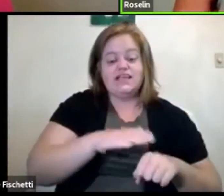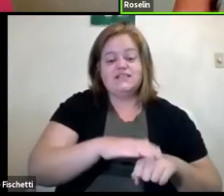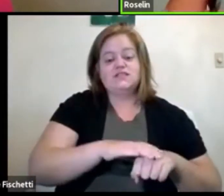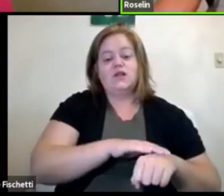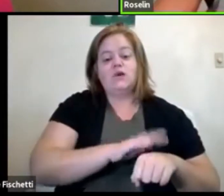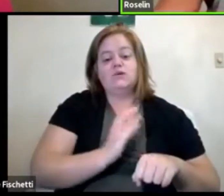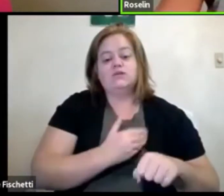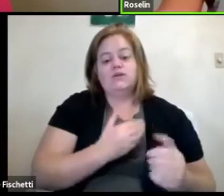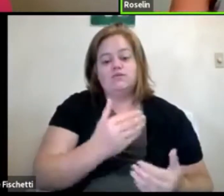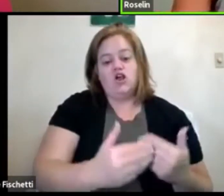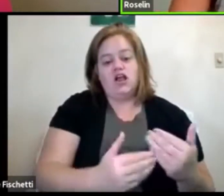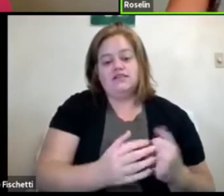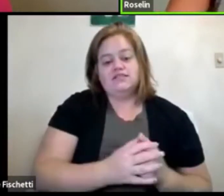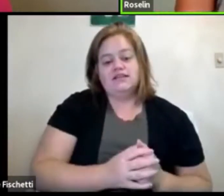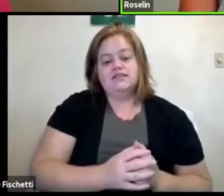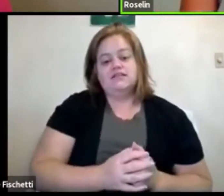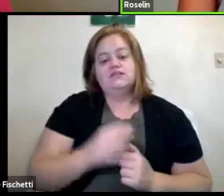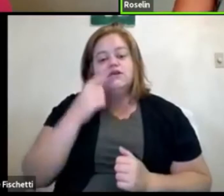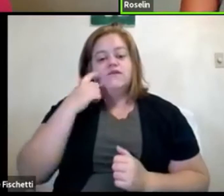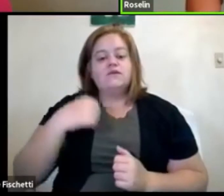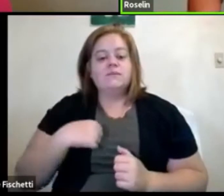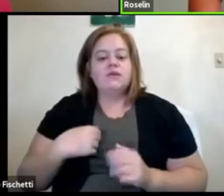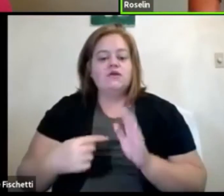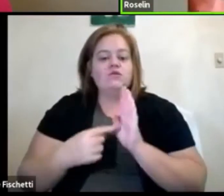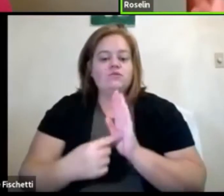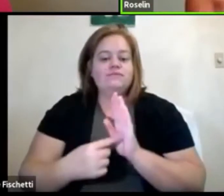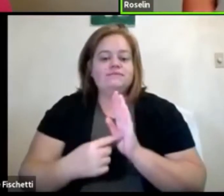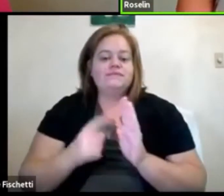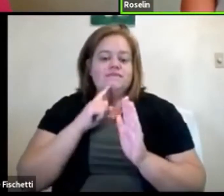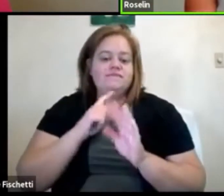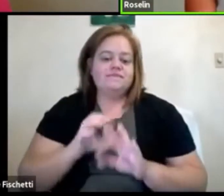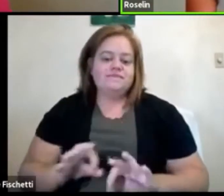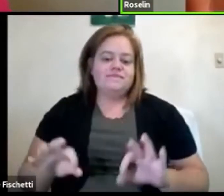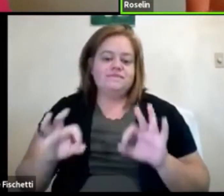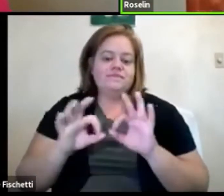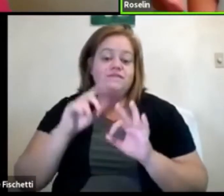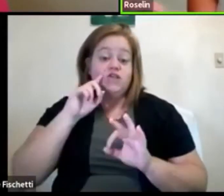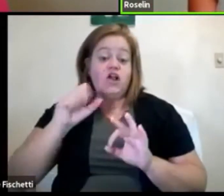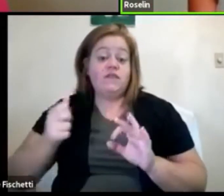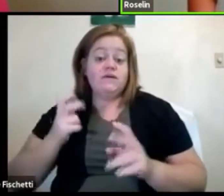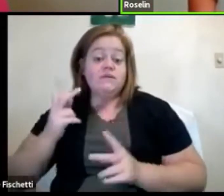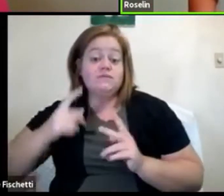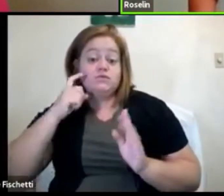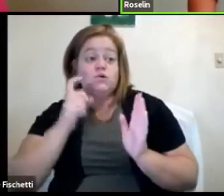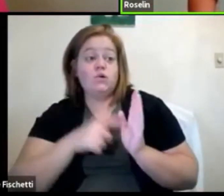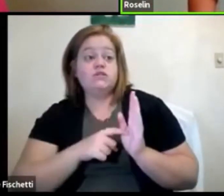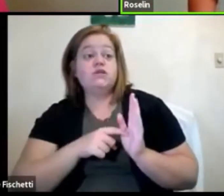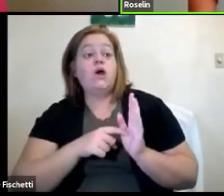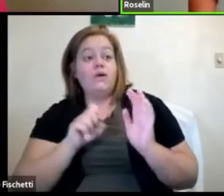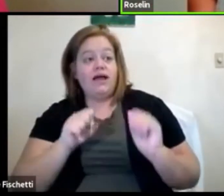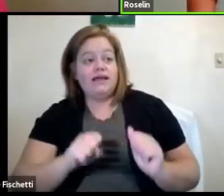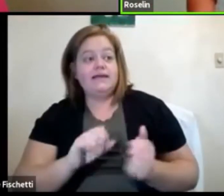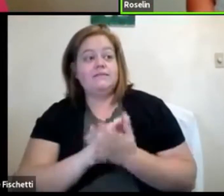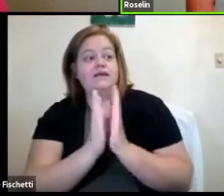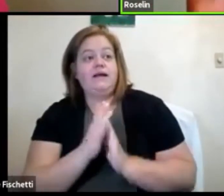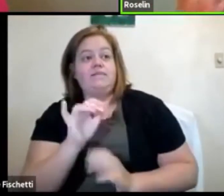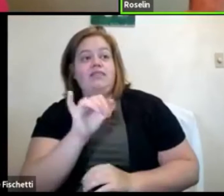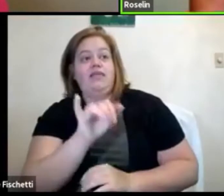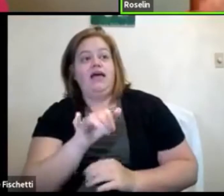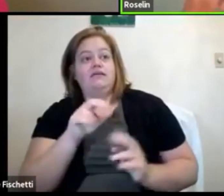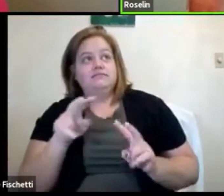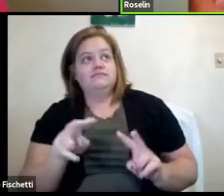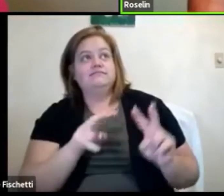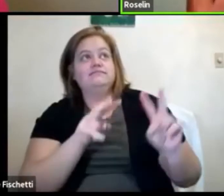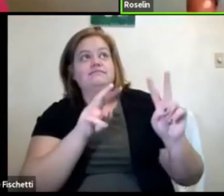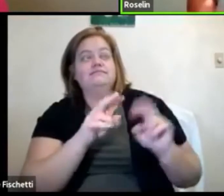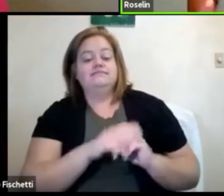is super important, and for letting other people see, like, I can be that, like serving